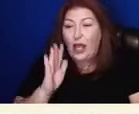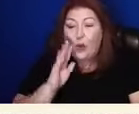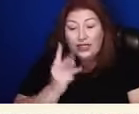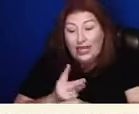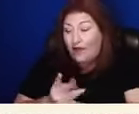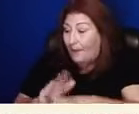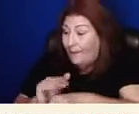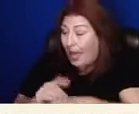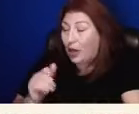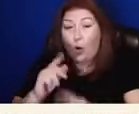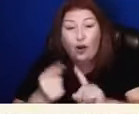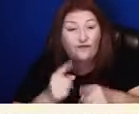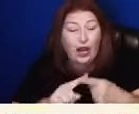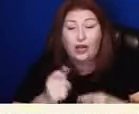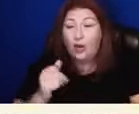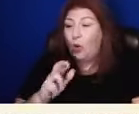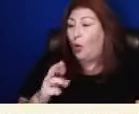friend or